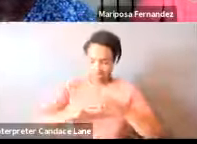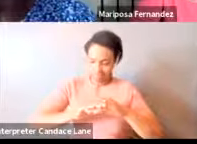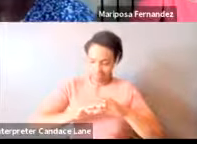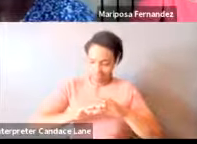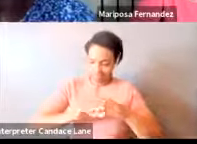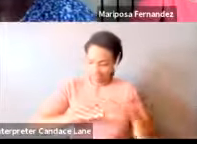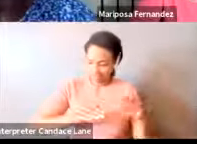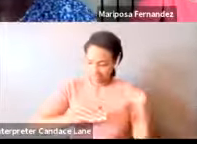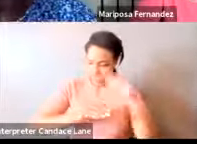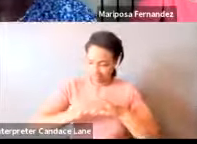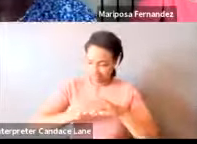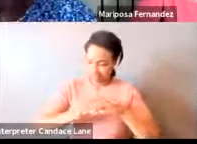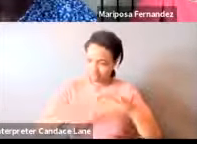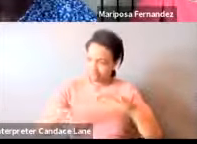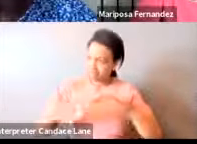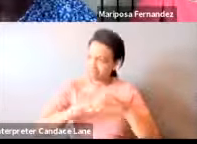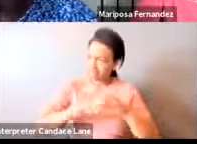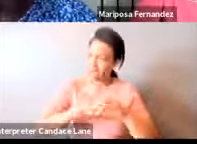before.